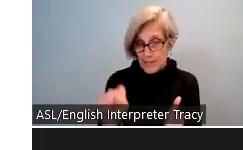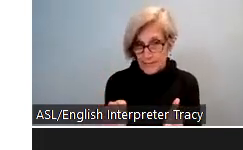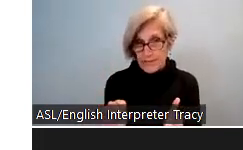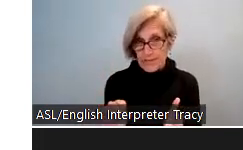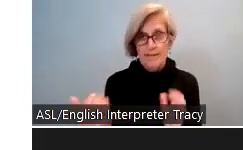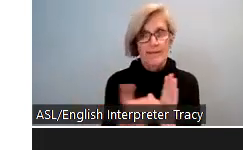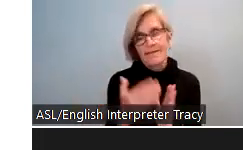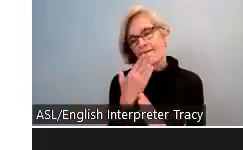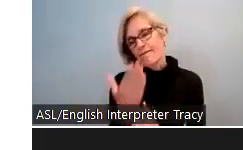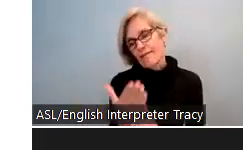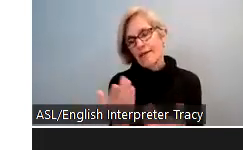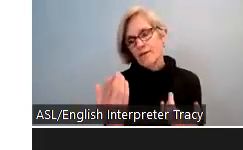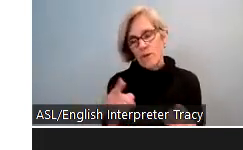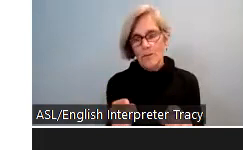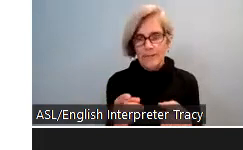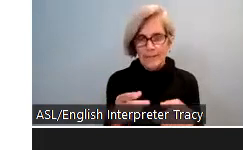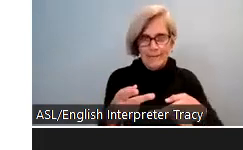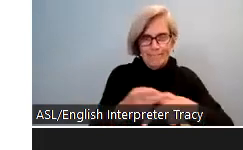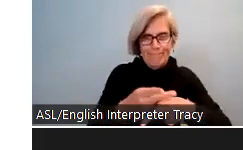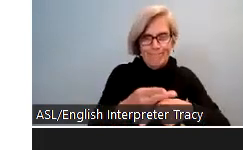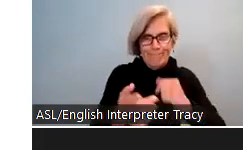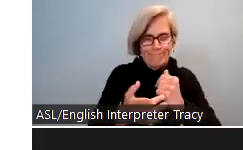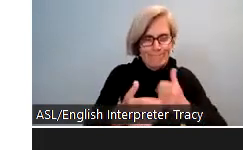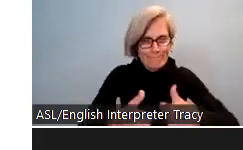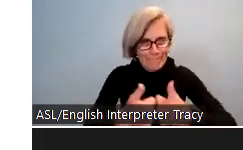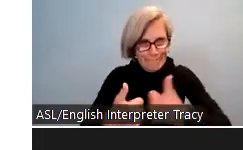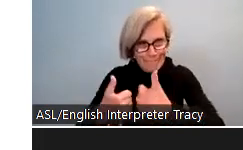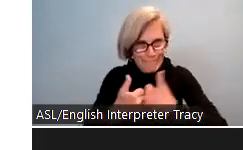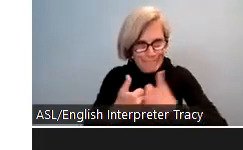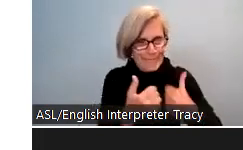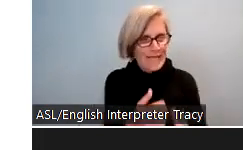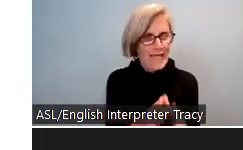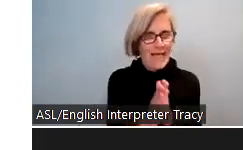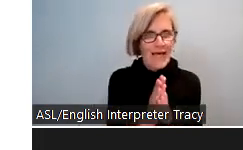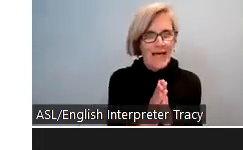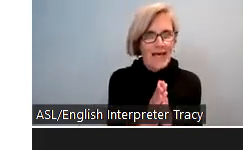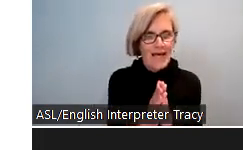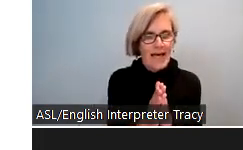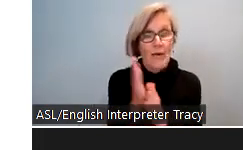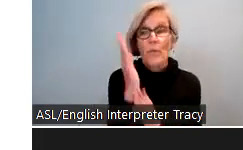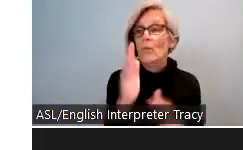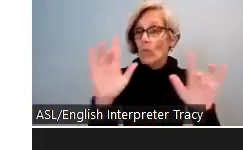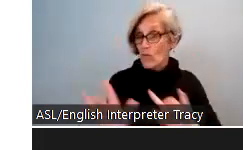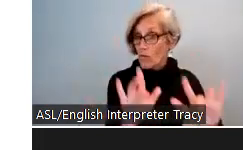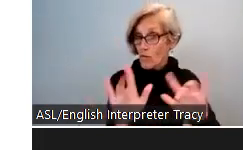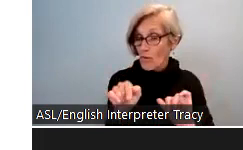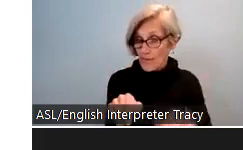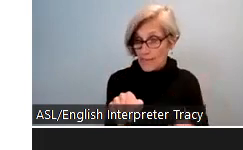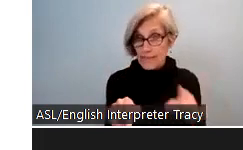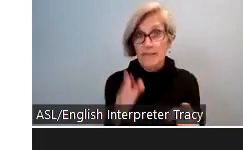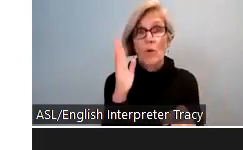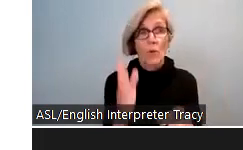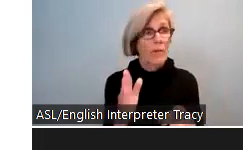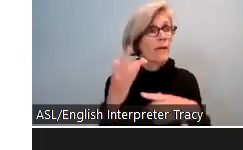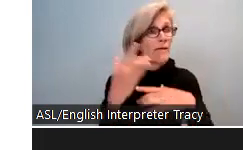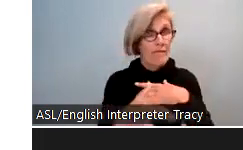we sort through some of these technical challenges. We will be recording this webinar, so it will be